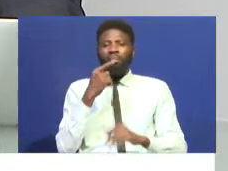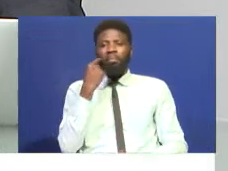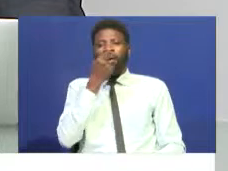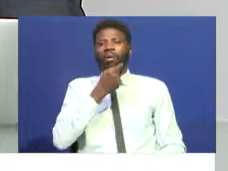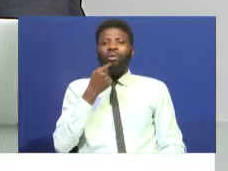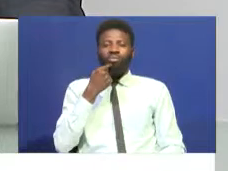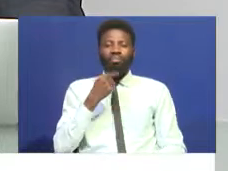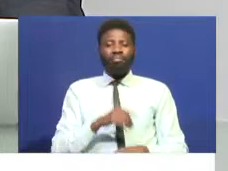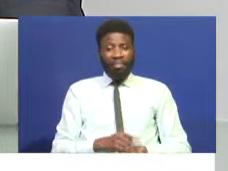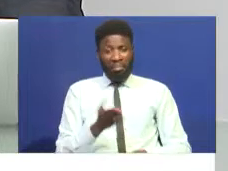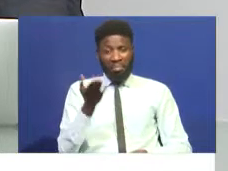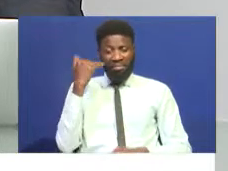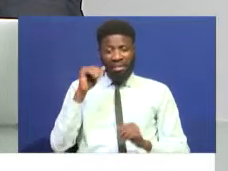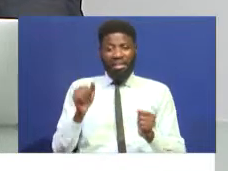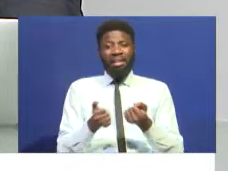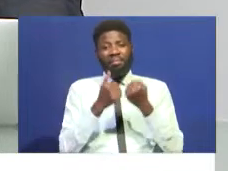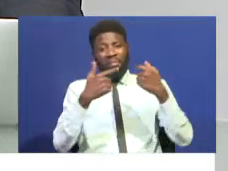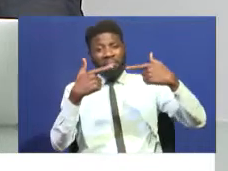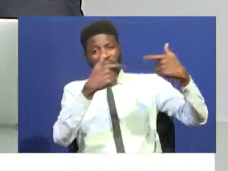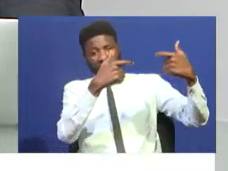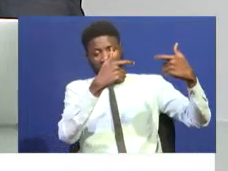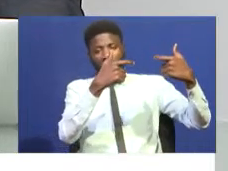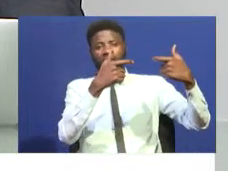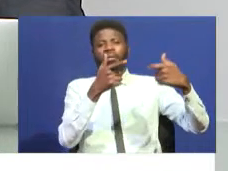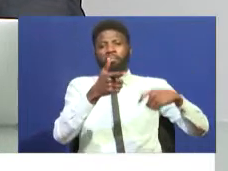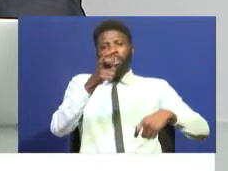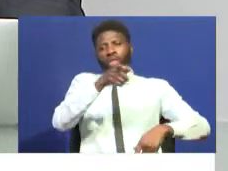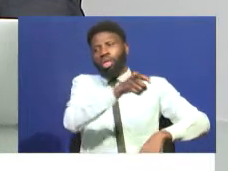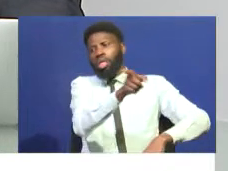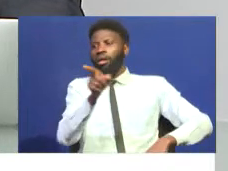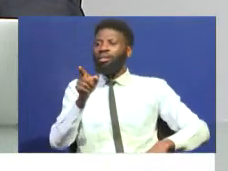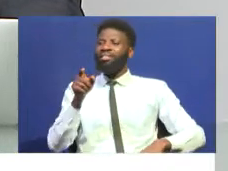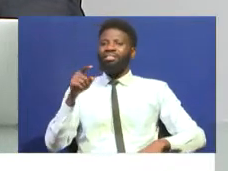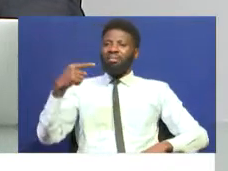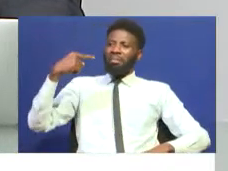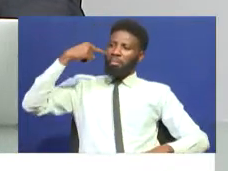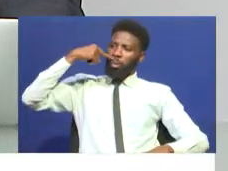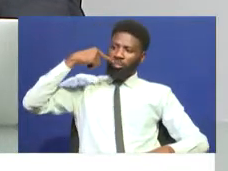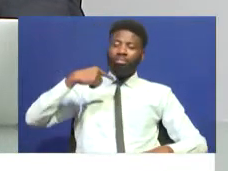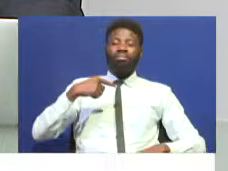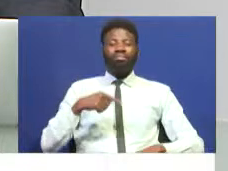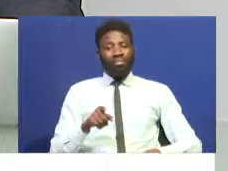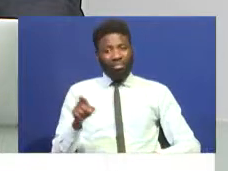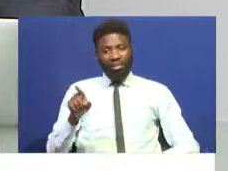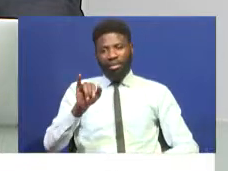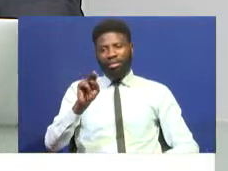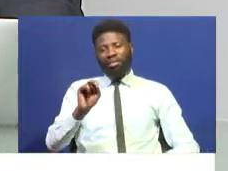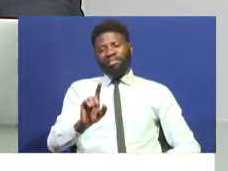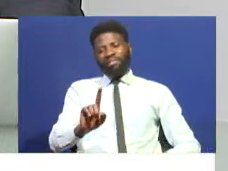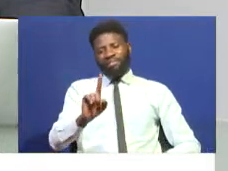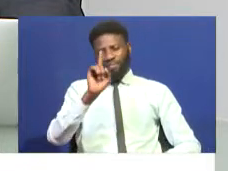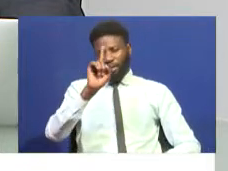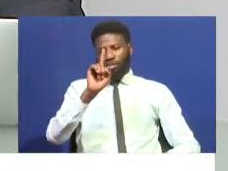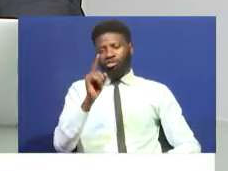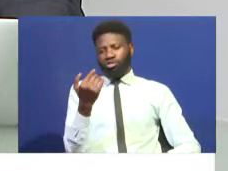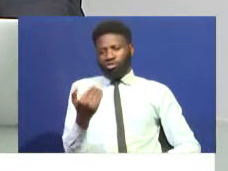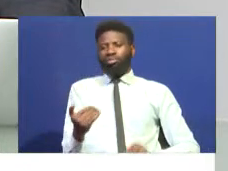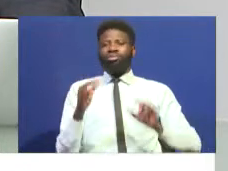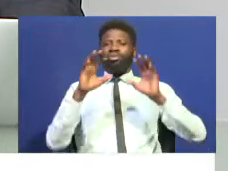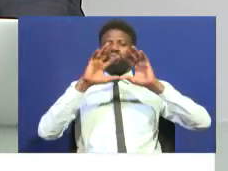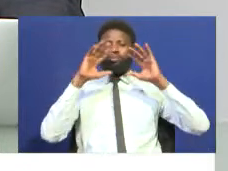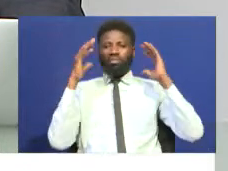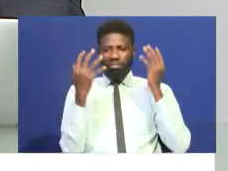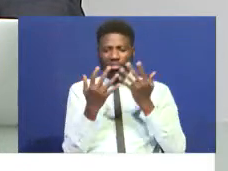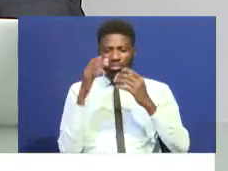Struck by a stray bullet in December 2023, Ian will become the world's first child to receive